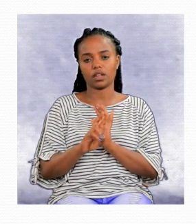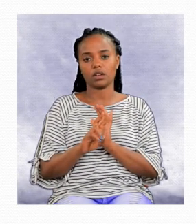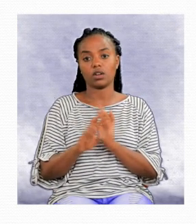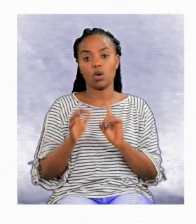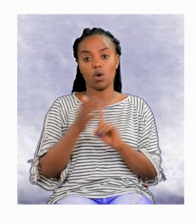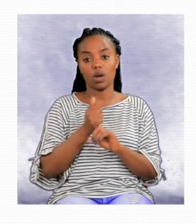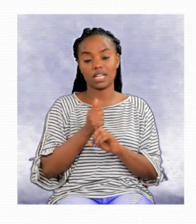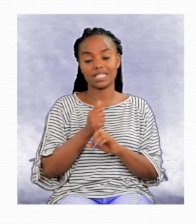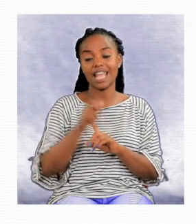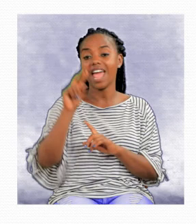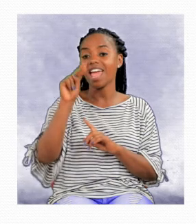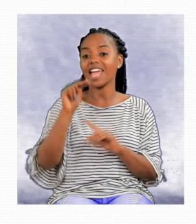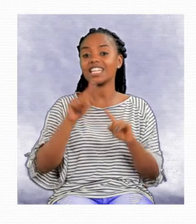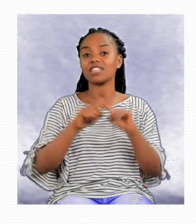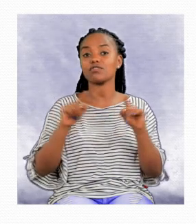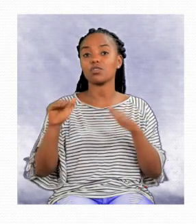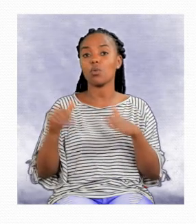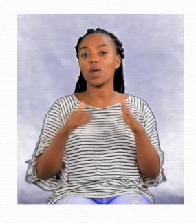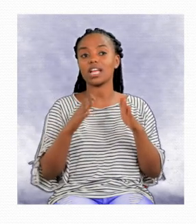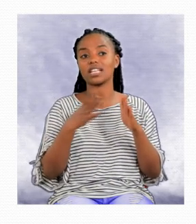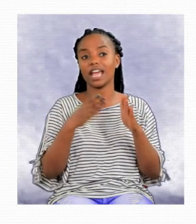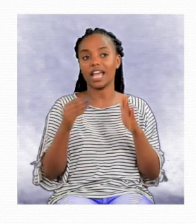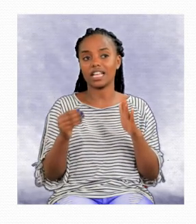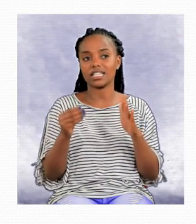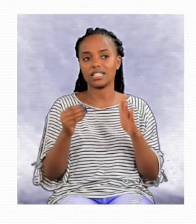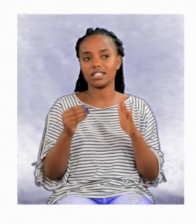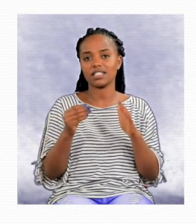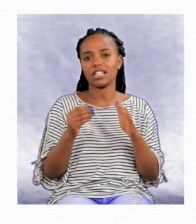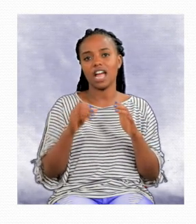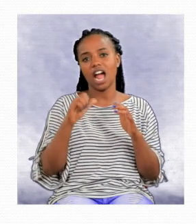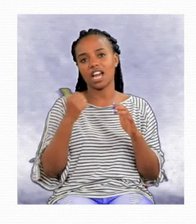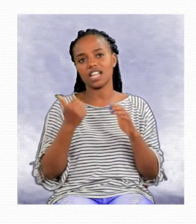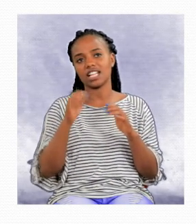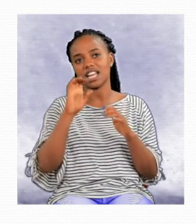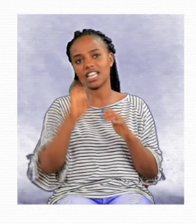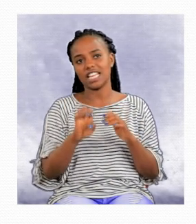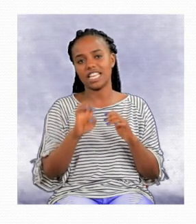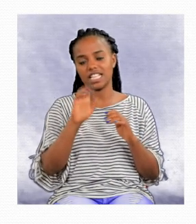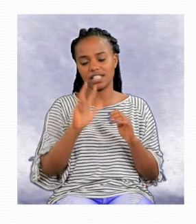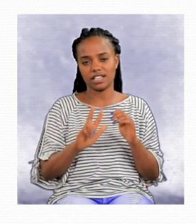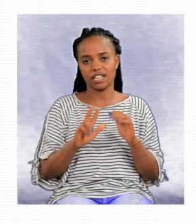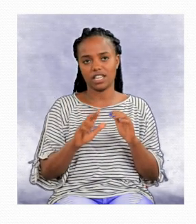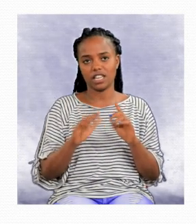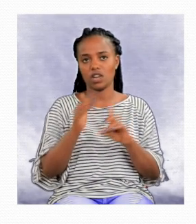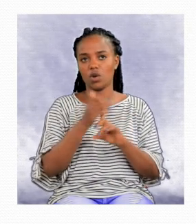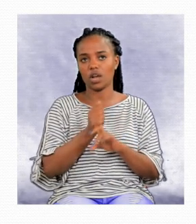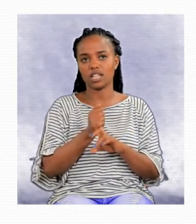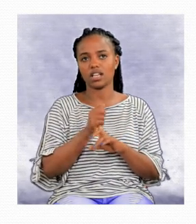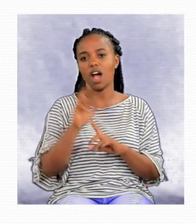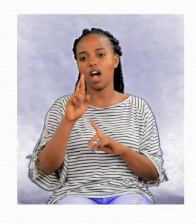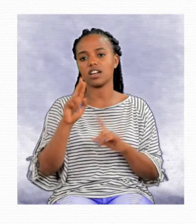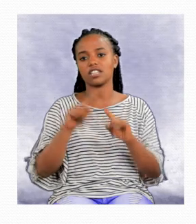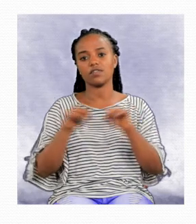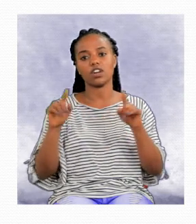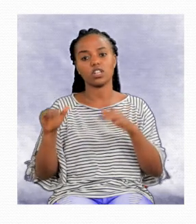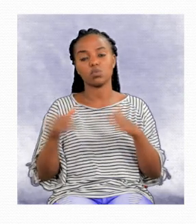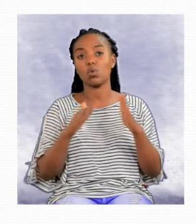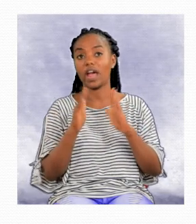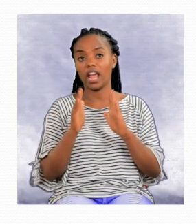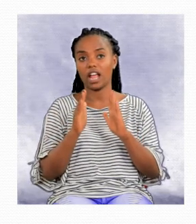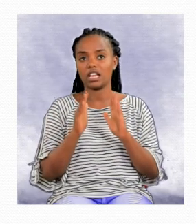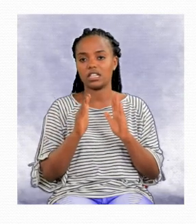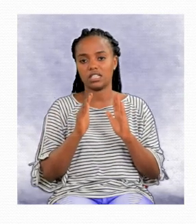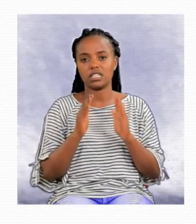occurs in n different ways and another event 3 occurs in r different ways, then